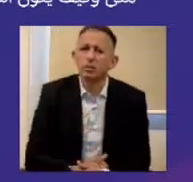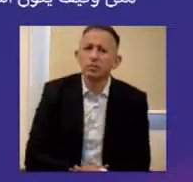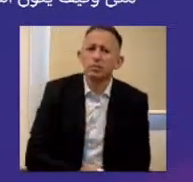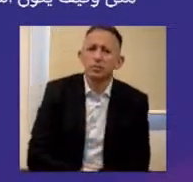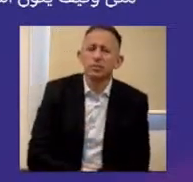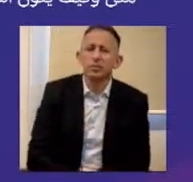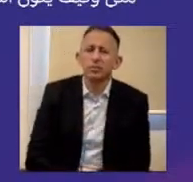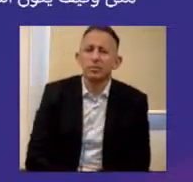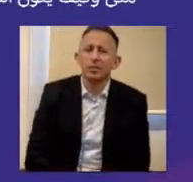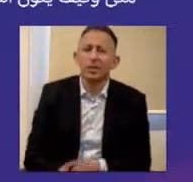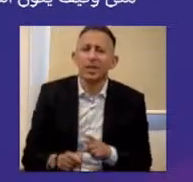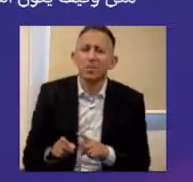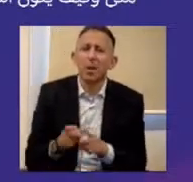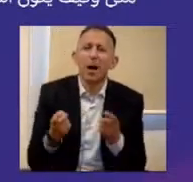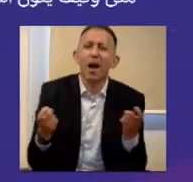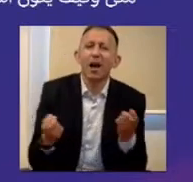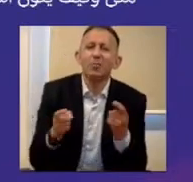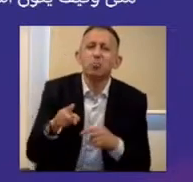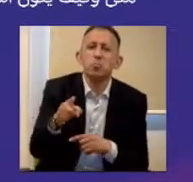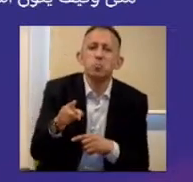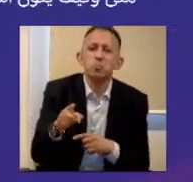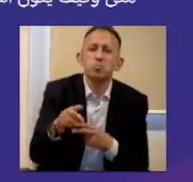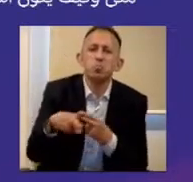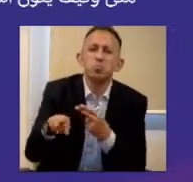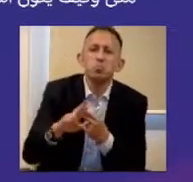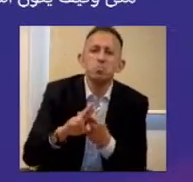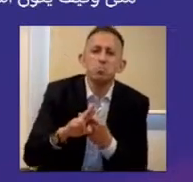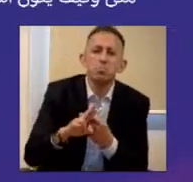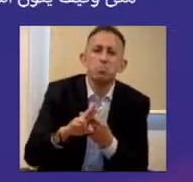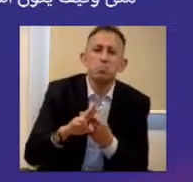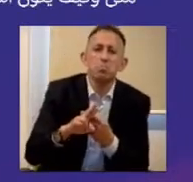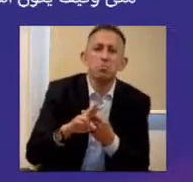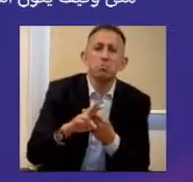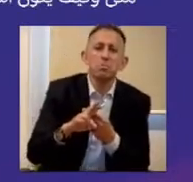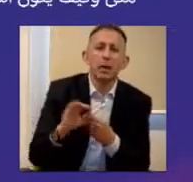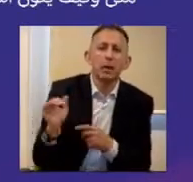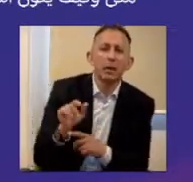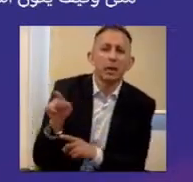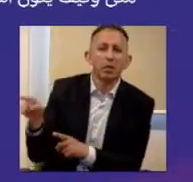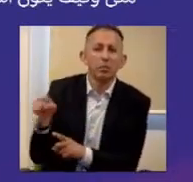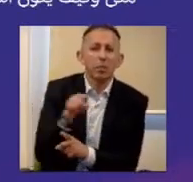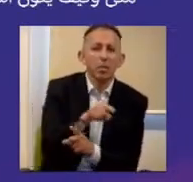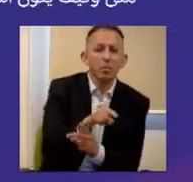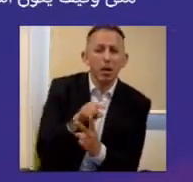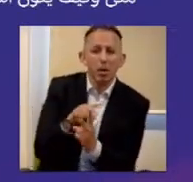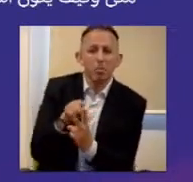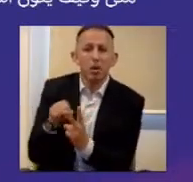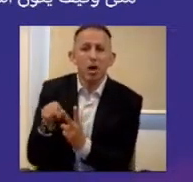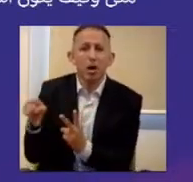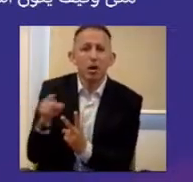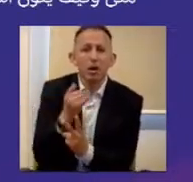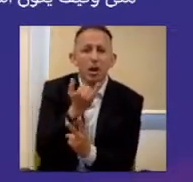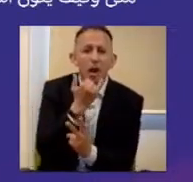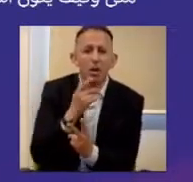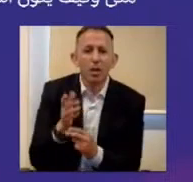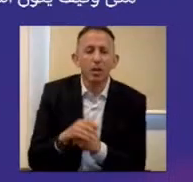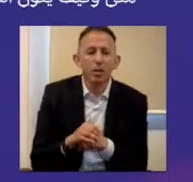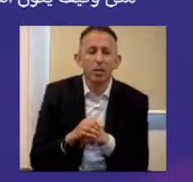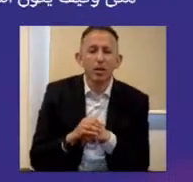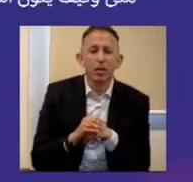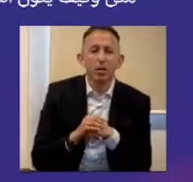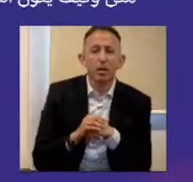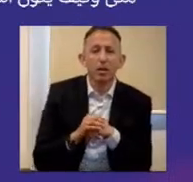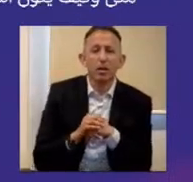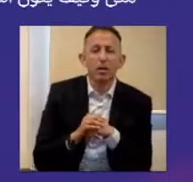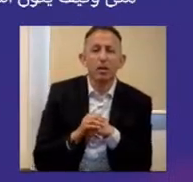Say that again, louder. No? But the conclusion does not follow from the premises. It does.